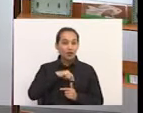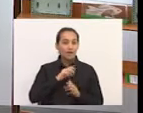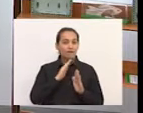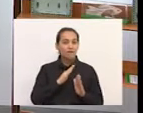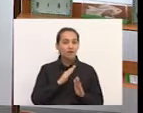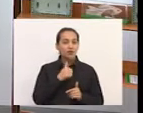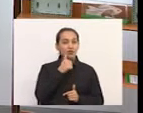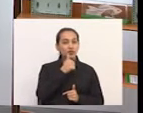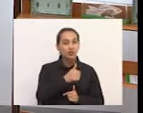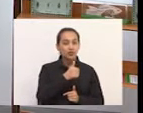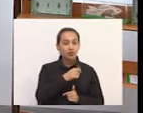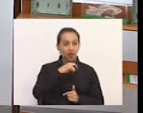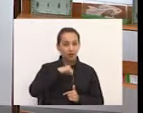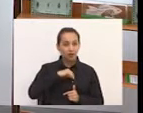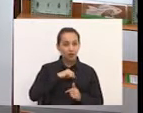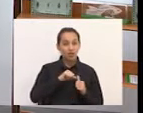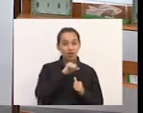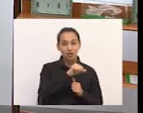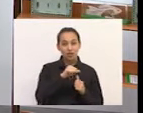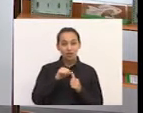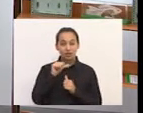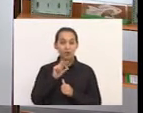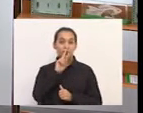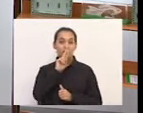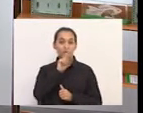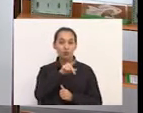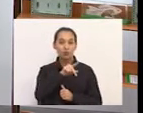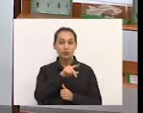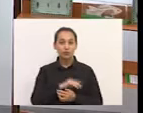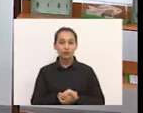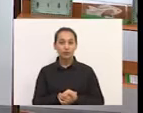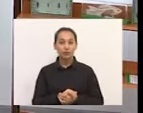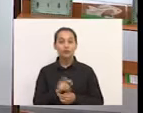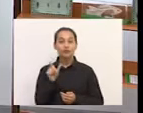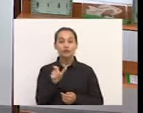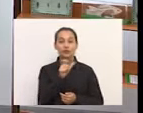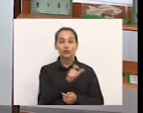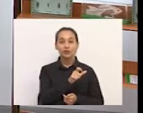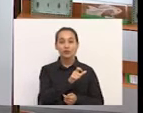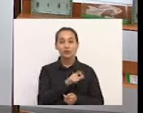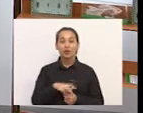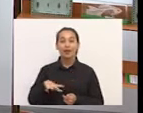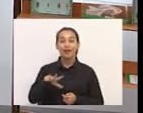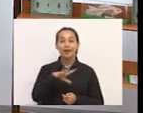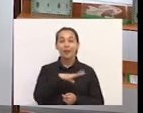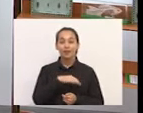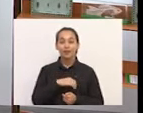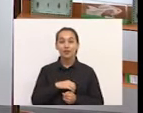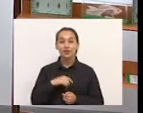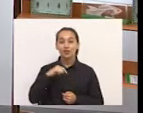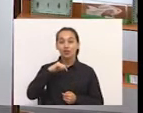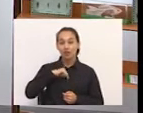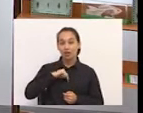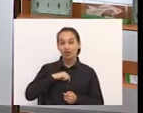faqat ijobiy qahramonga ajratishimiz noto'g'ri ekan. Insonning barchasida ham